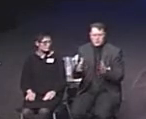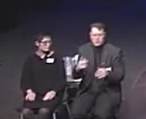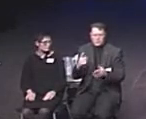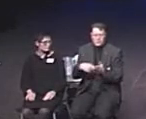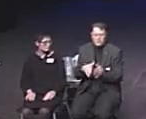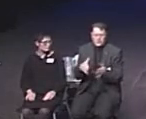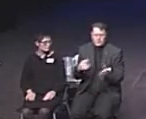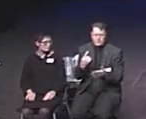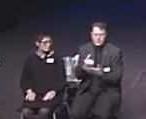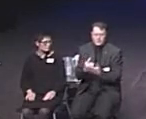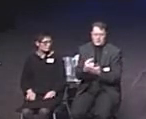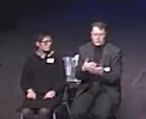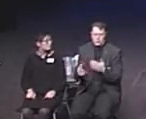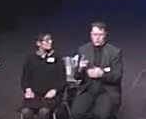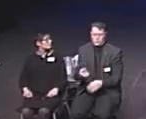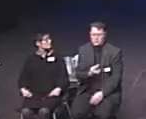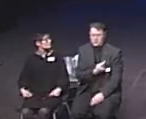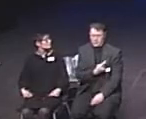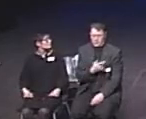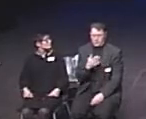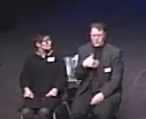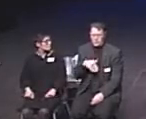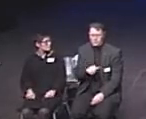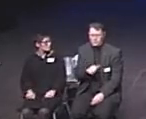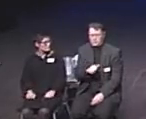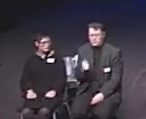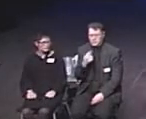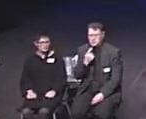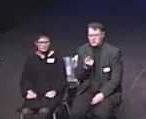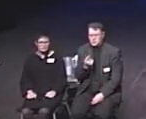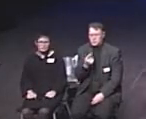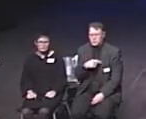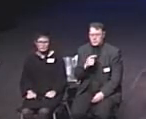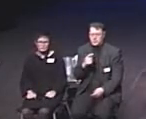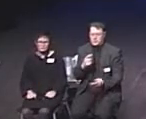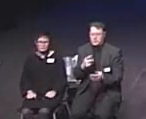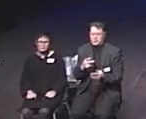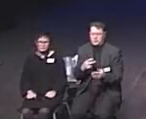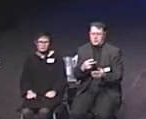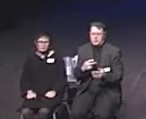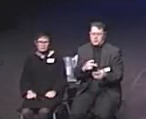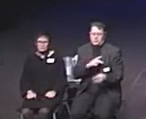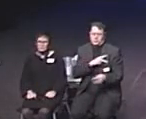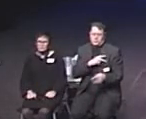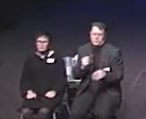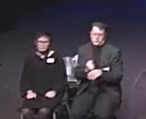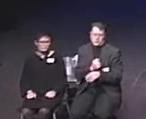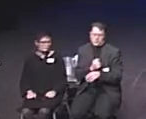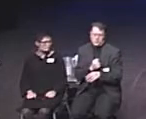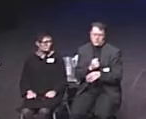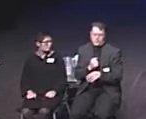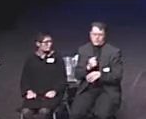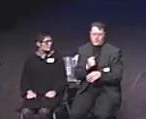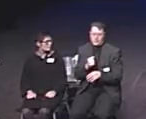this is an important work. Here I want to just say that we have been nominated and won the award for being the Museum of the Year